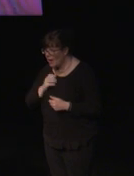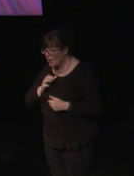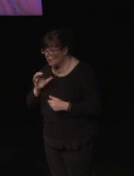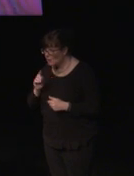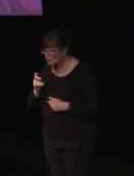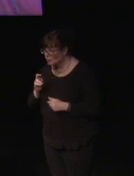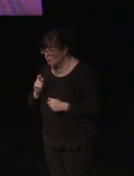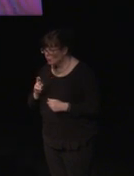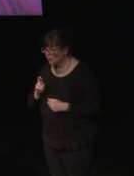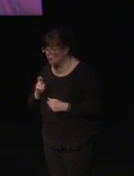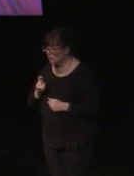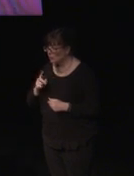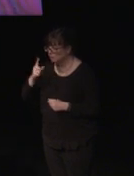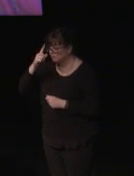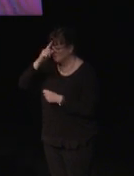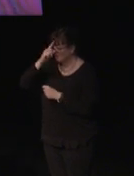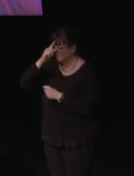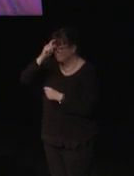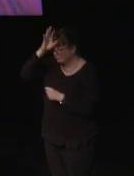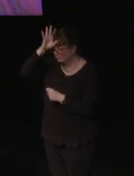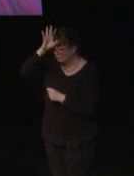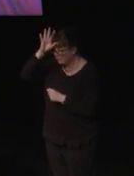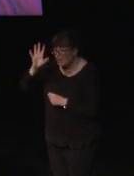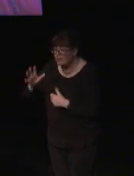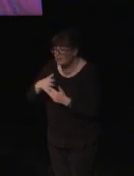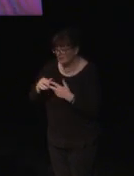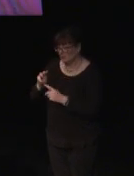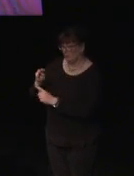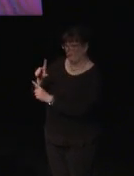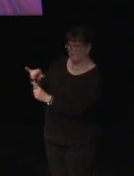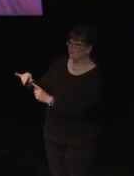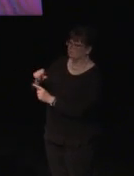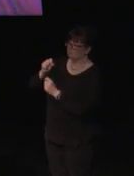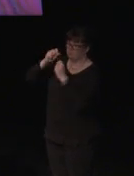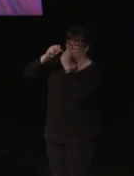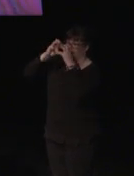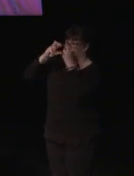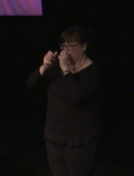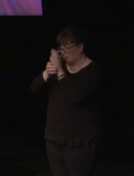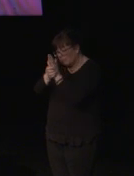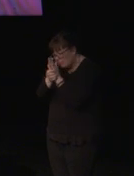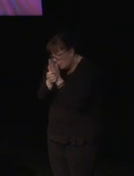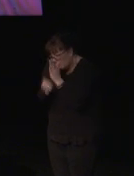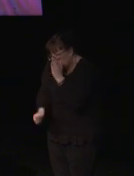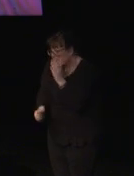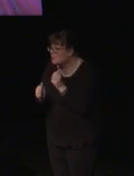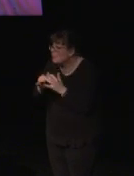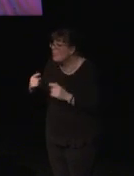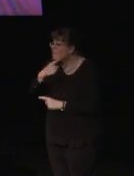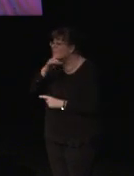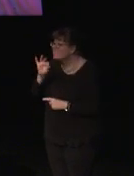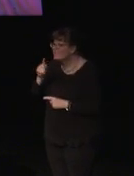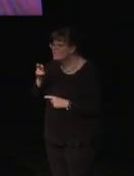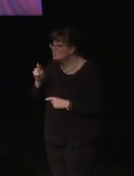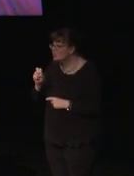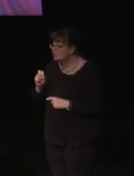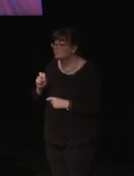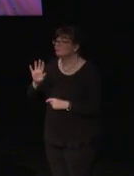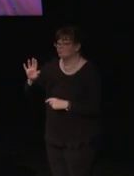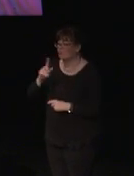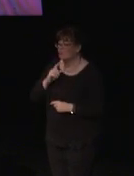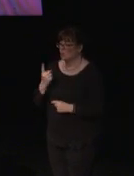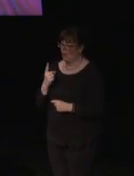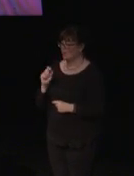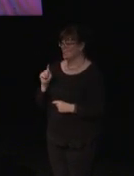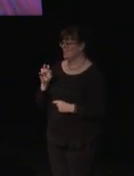Like, that's, wow, it freaks me out. But Melly's amazing. But without this feature, she can only use one